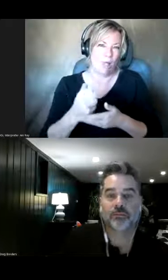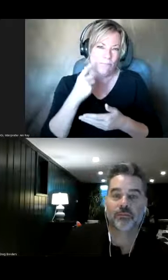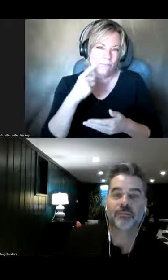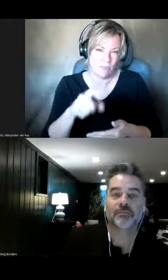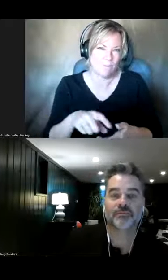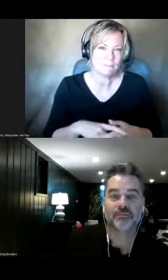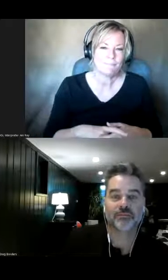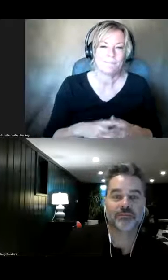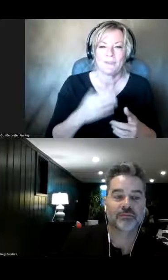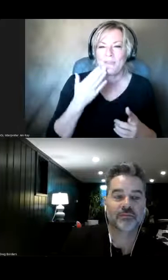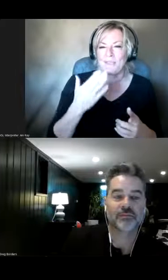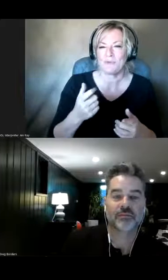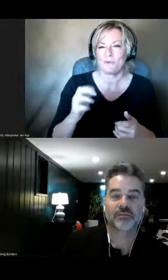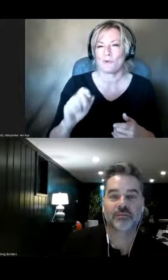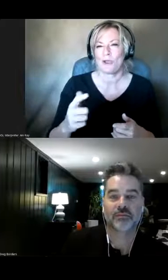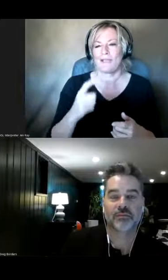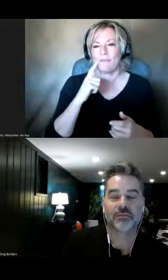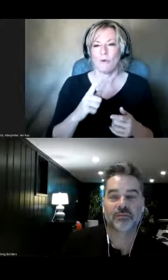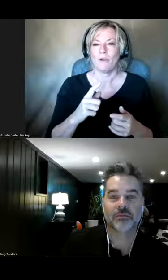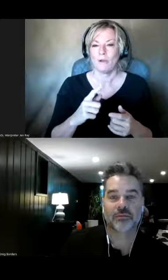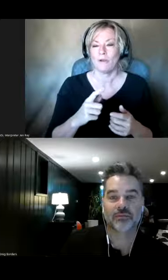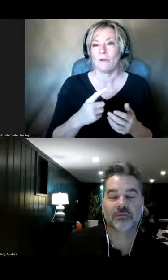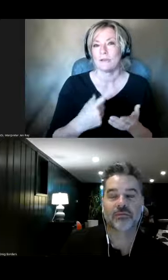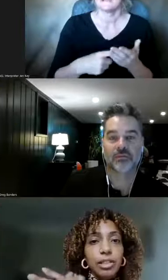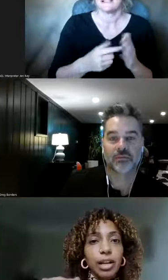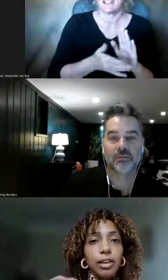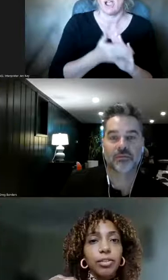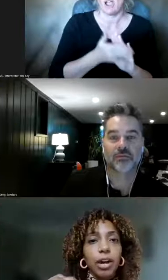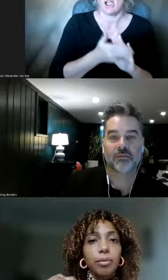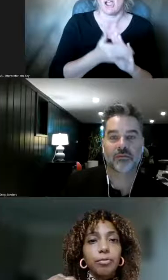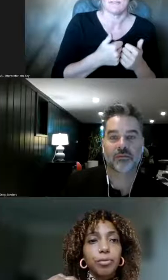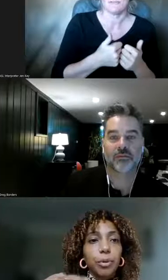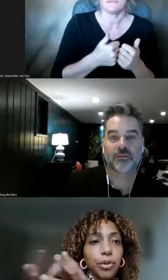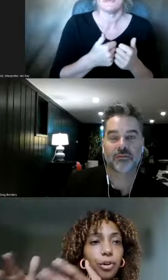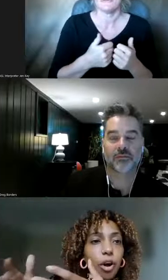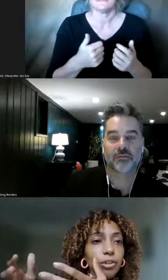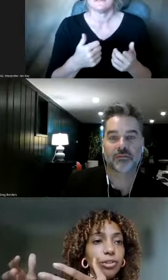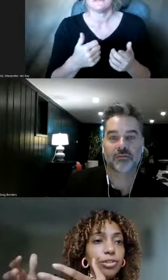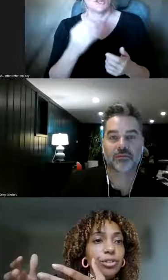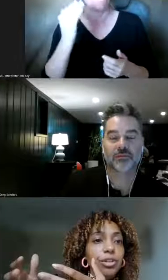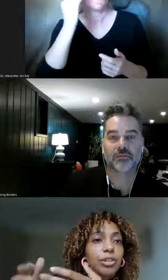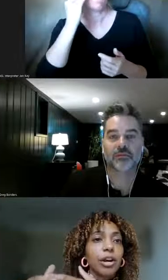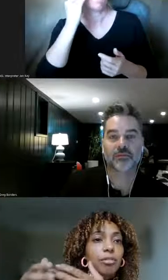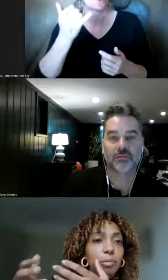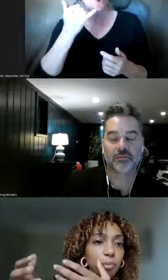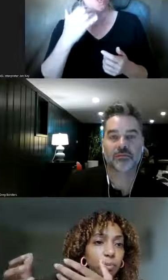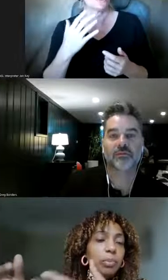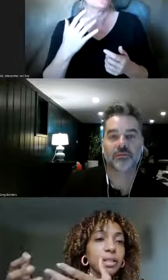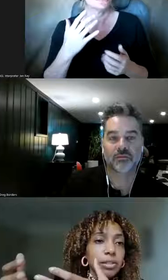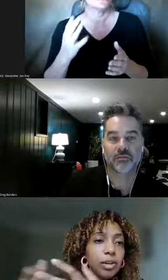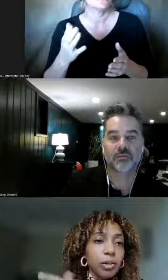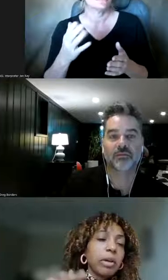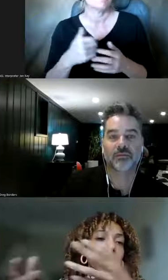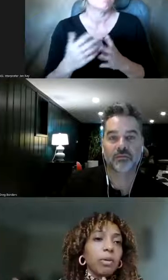That's great, Greg. Thank you so much for surfacing both the operational challenges that familiar callers